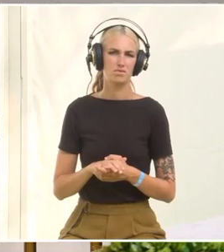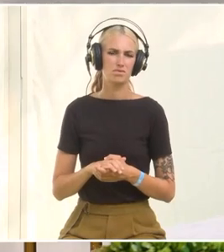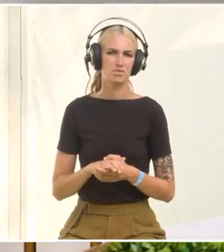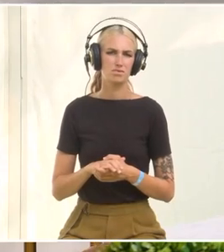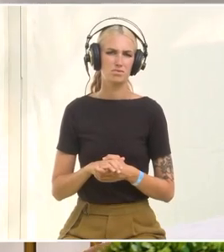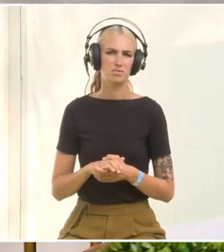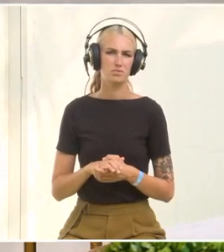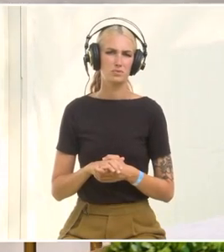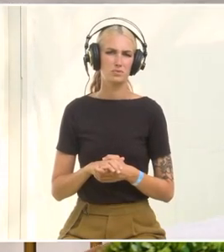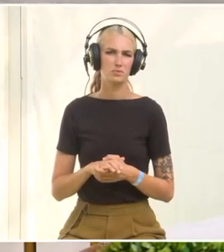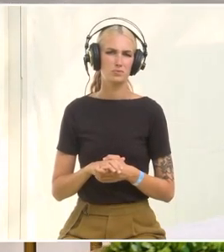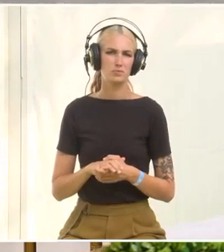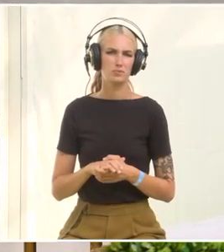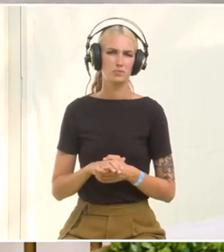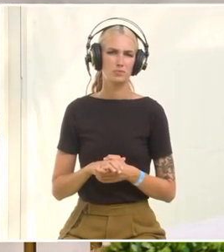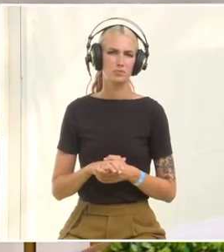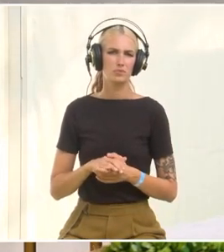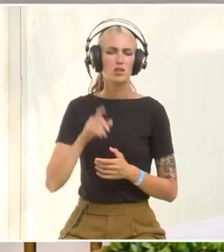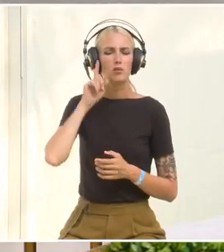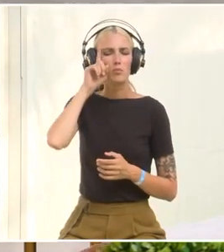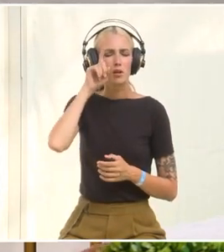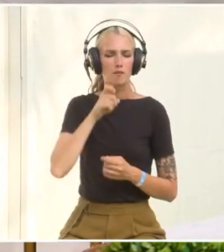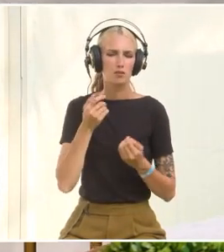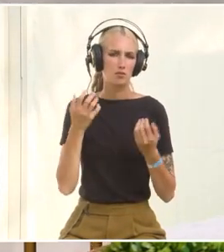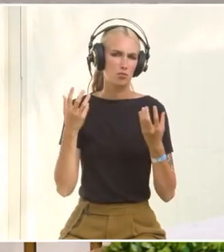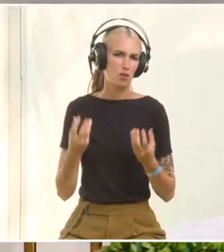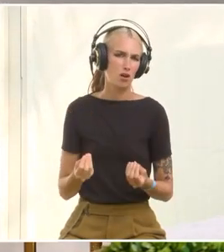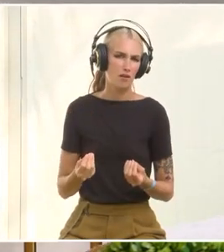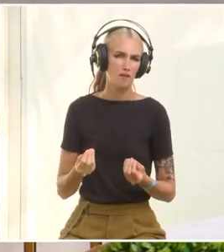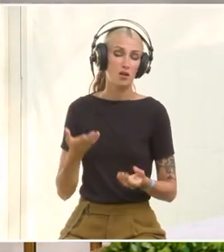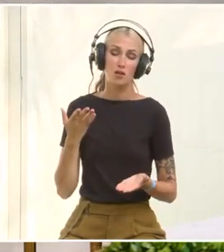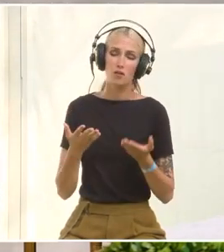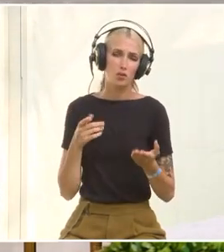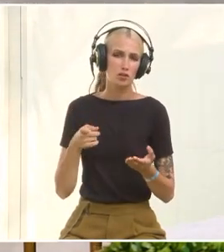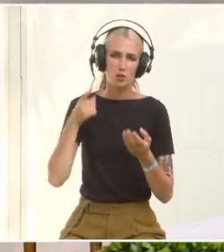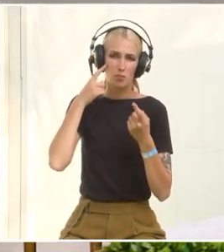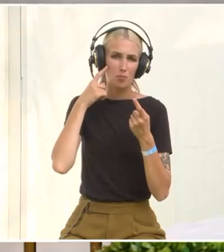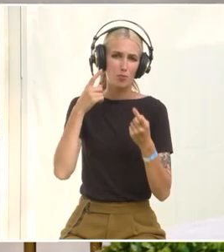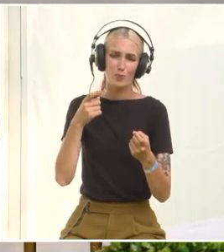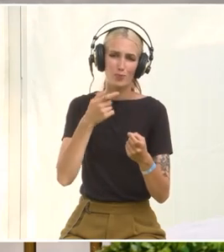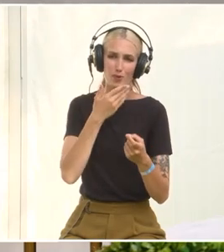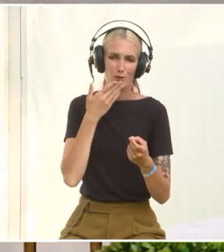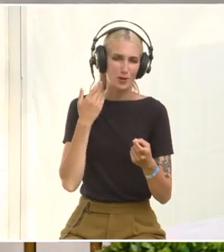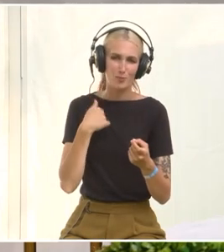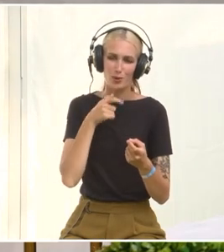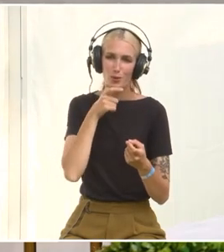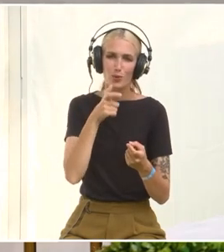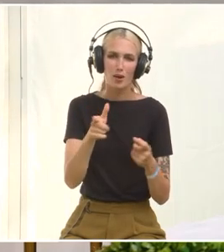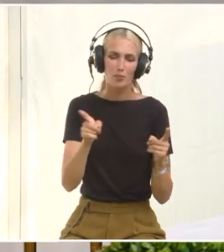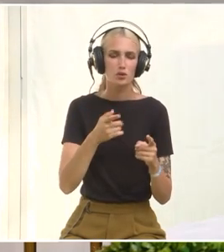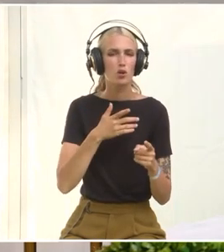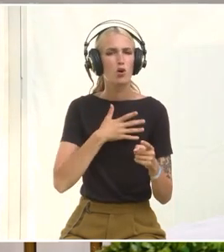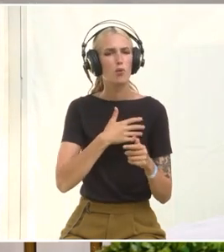But I think nowadays, and maybe this is not very popular, but I say out, my colleague in